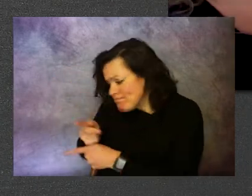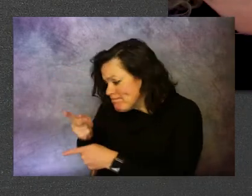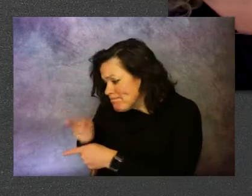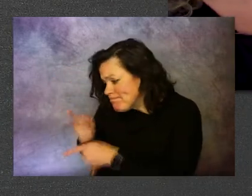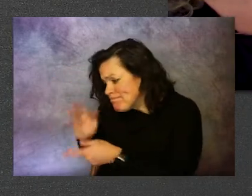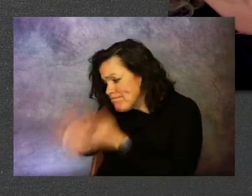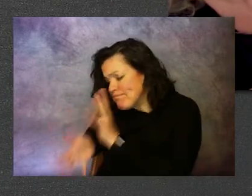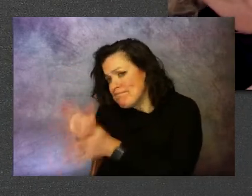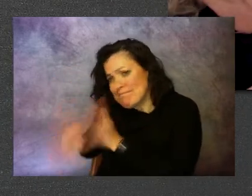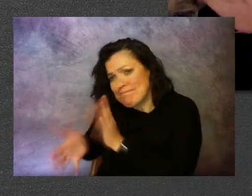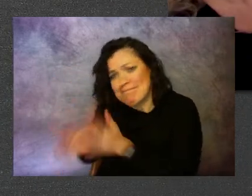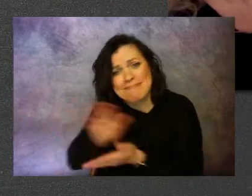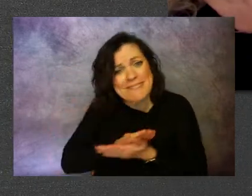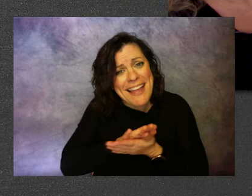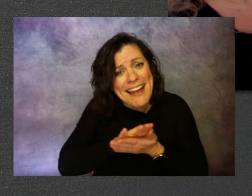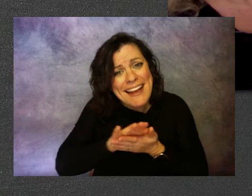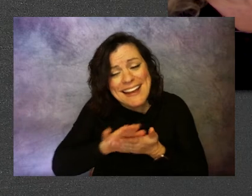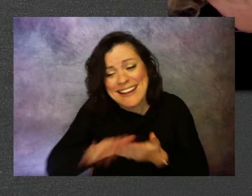gentle.